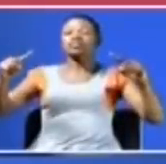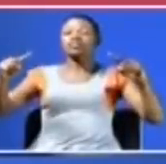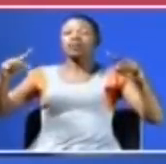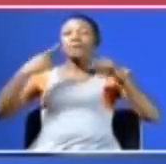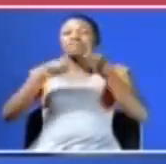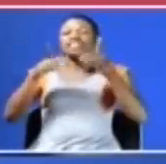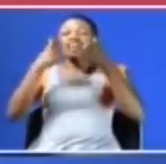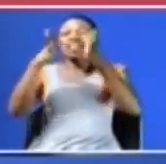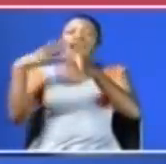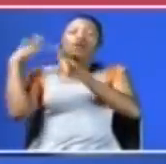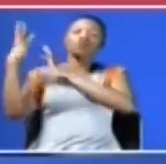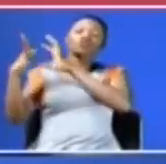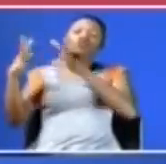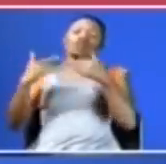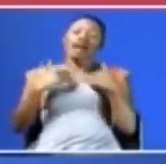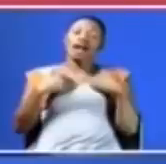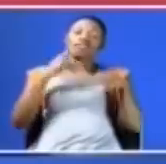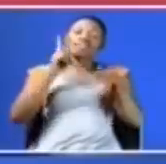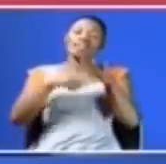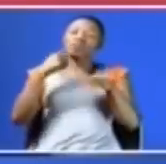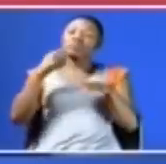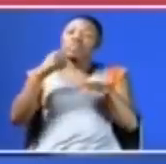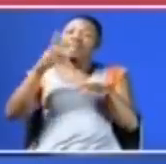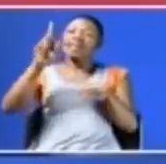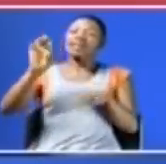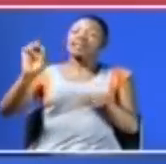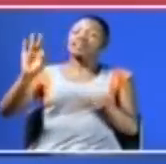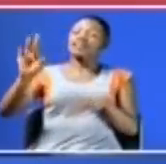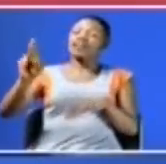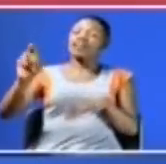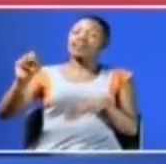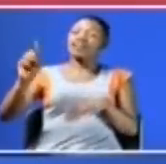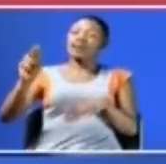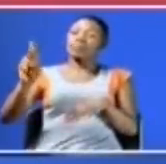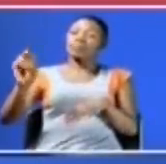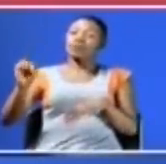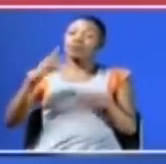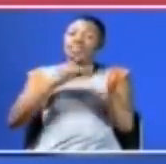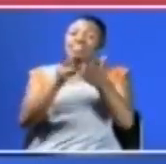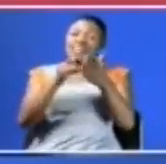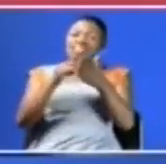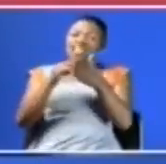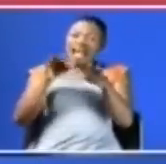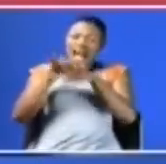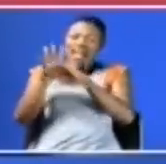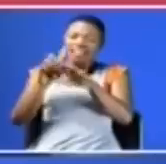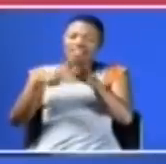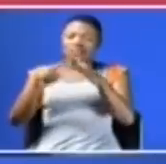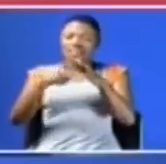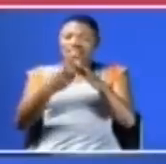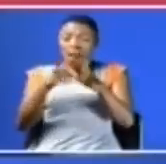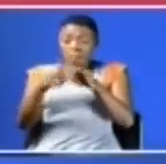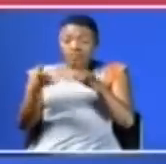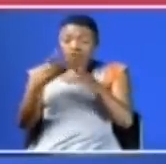of confusion, because when we talk about the referendum we were talking about at the beginning, and the referendum which is being talked